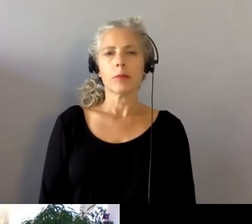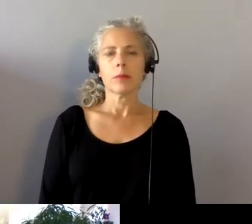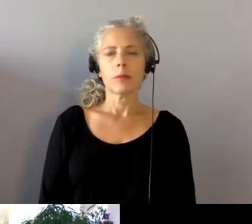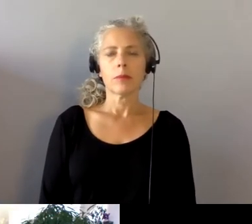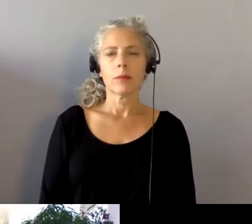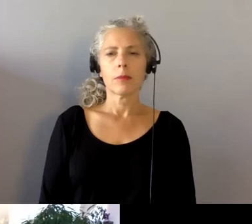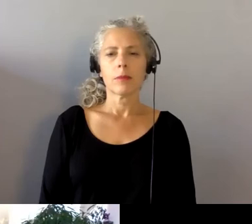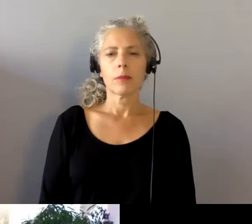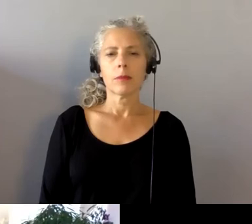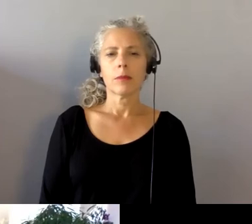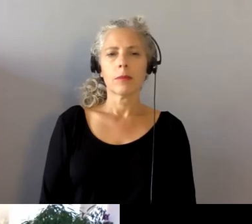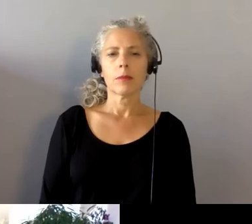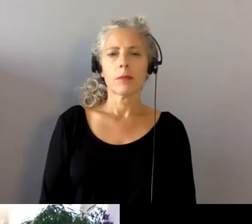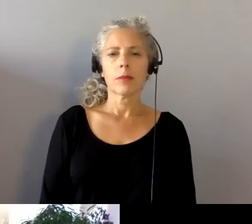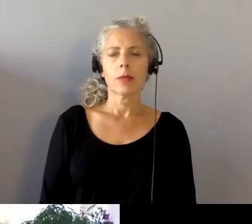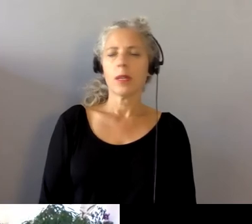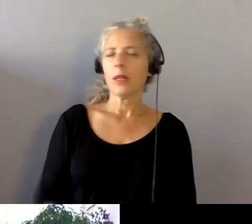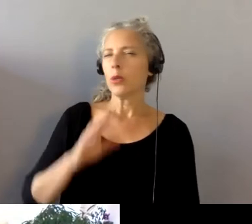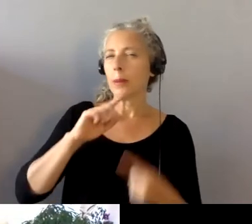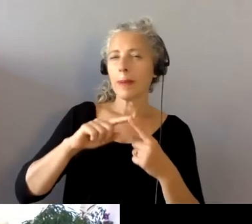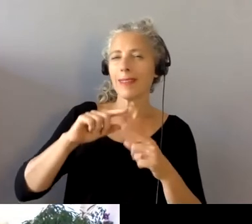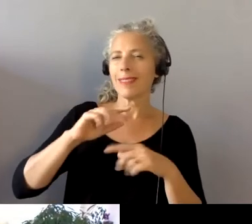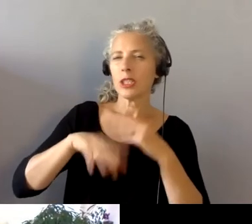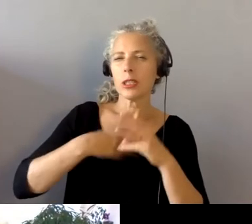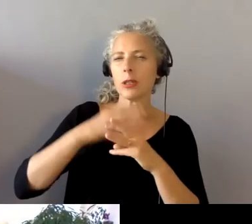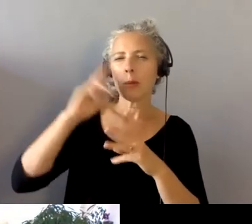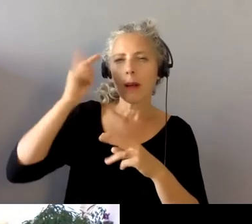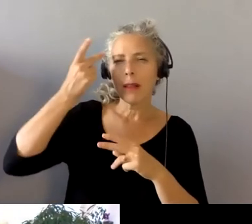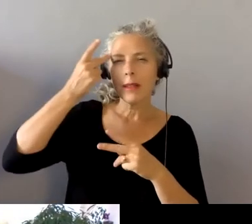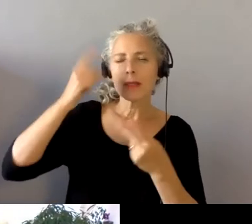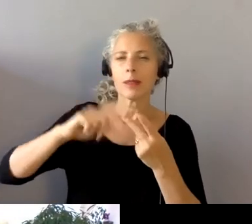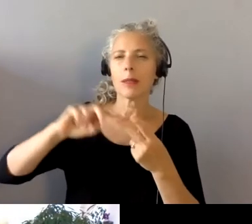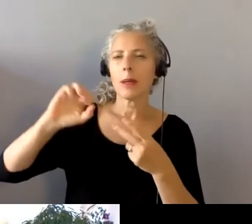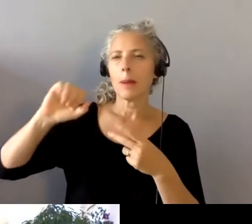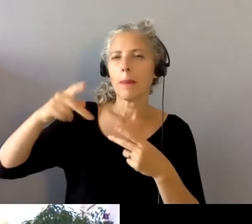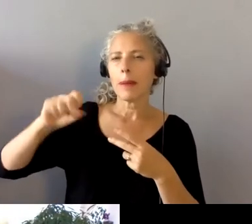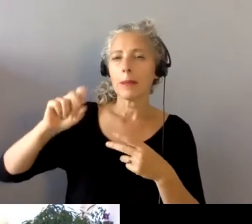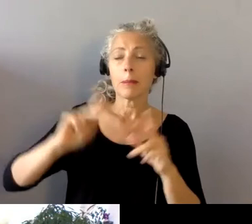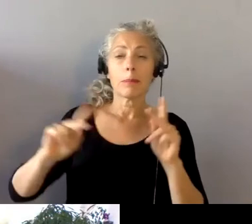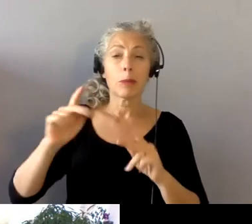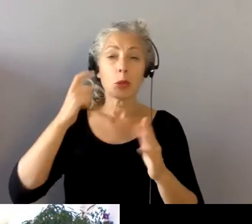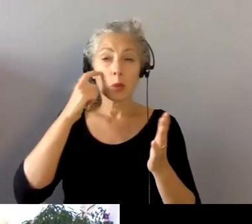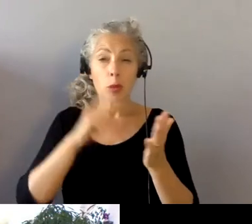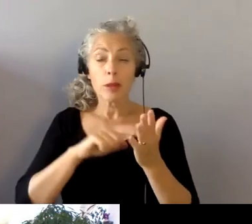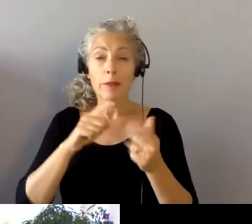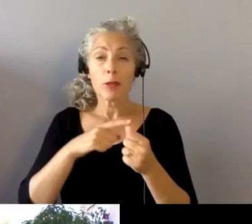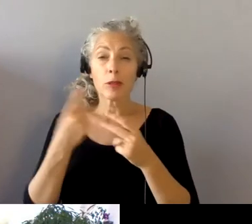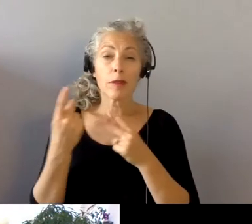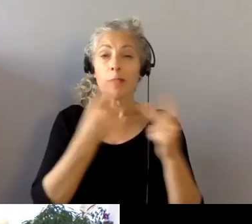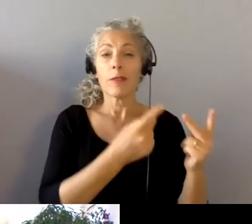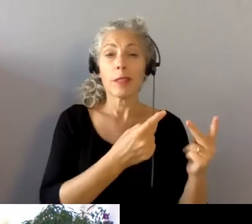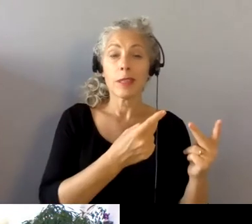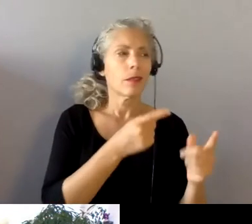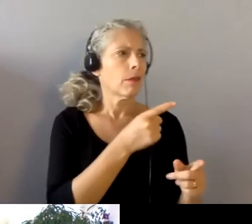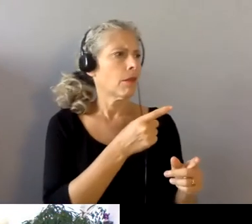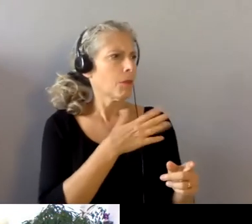you said about maps and geopolitics and the people that you noticed that first visit you made to Minneapolis and said, these are